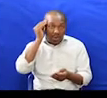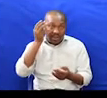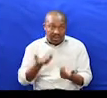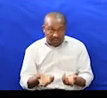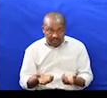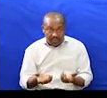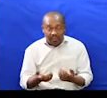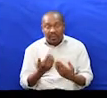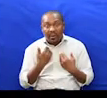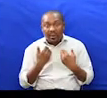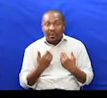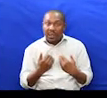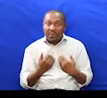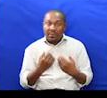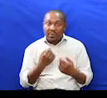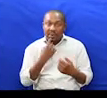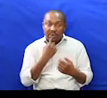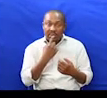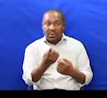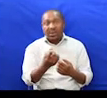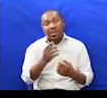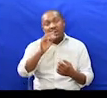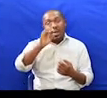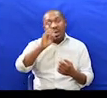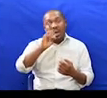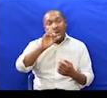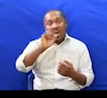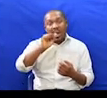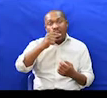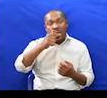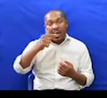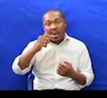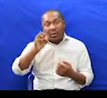that called Dalton's atomic